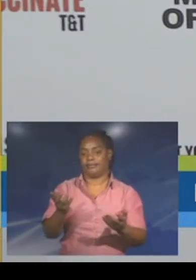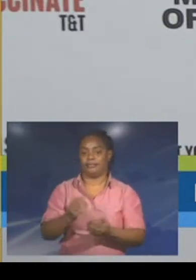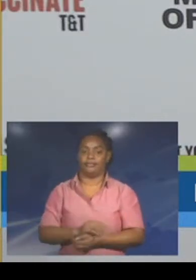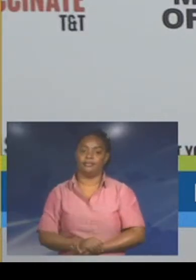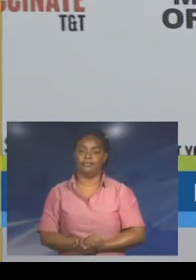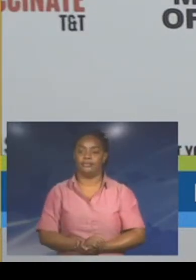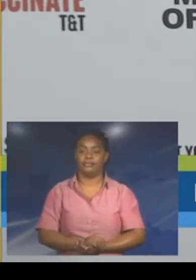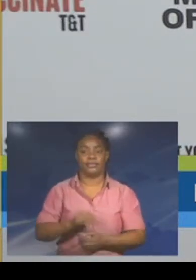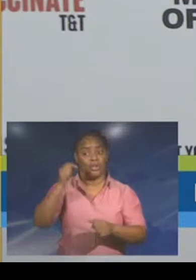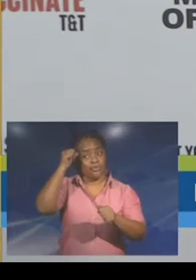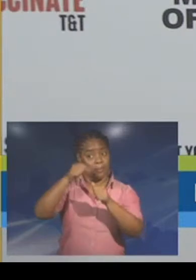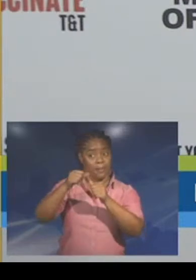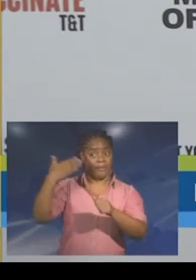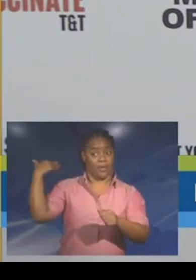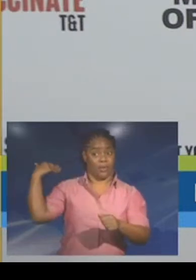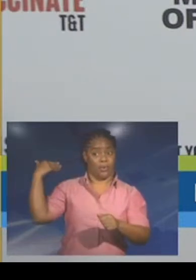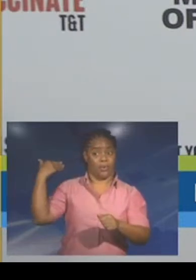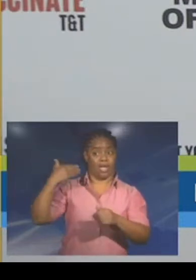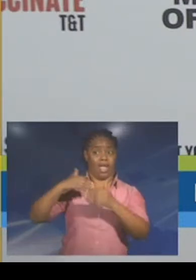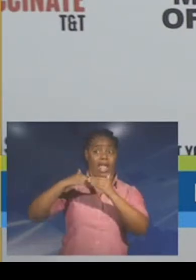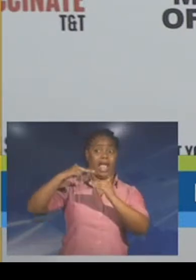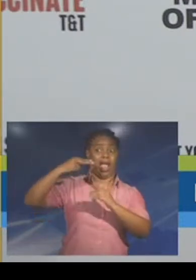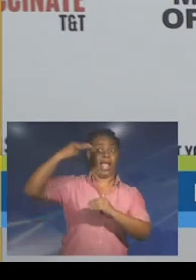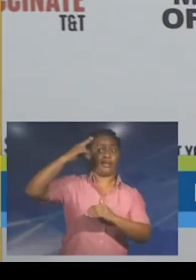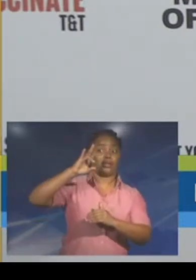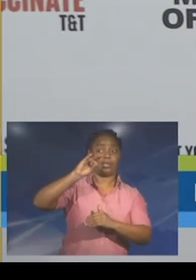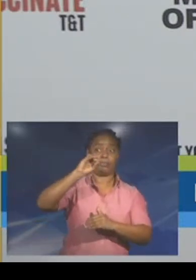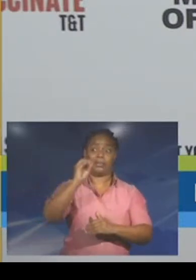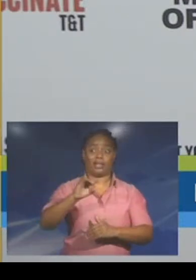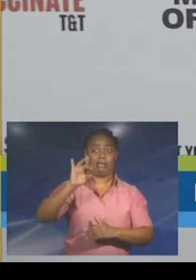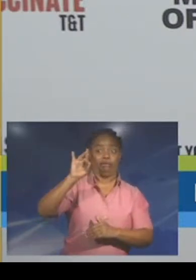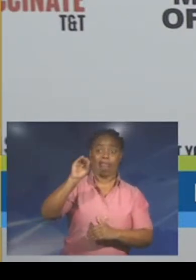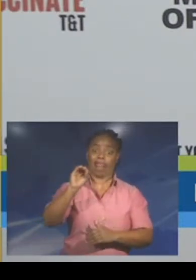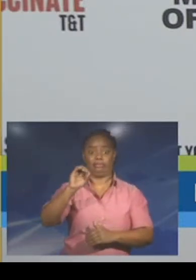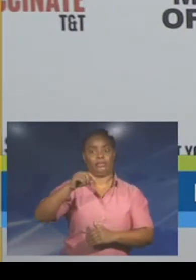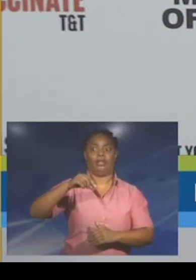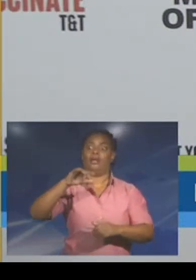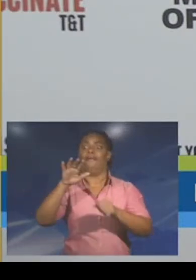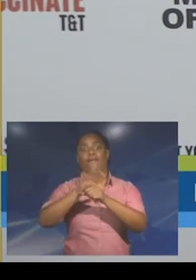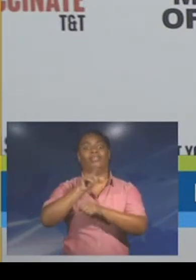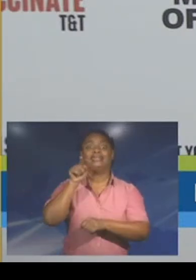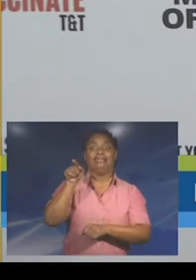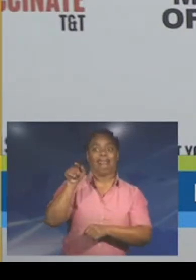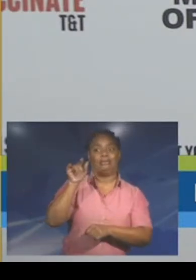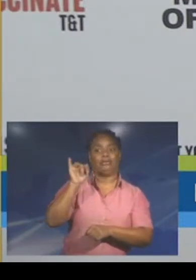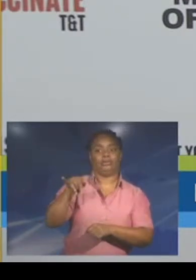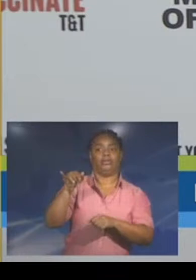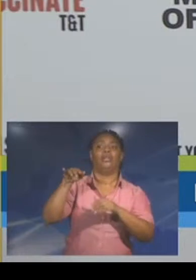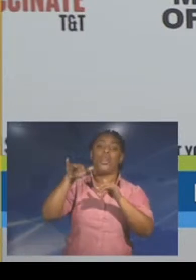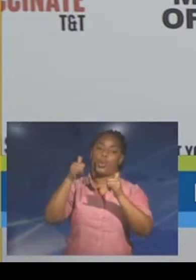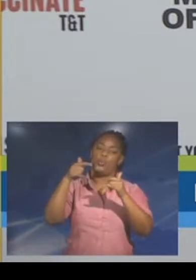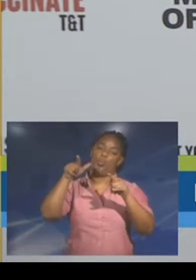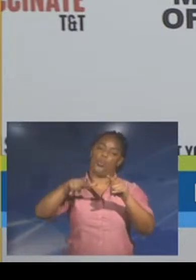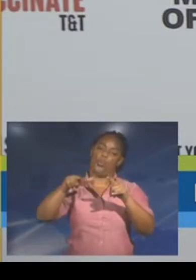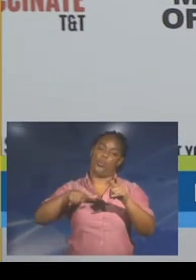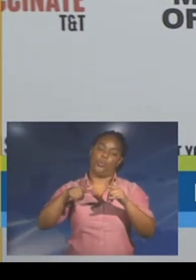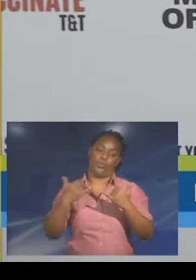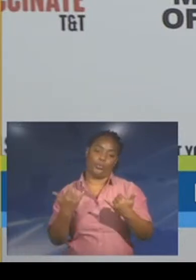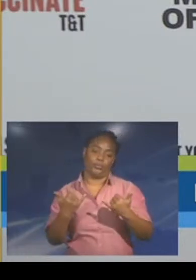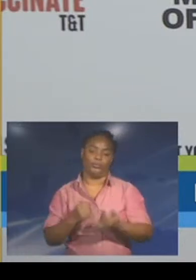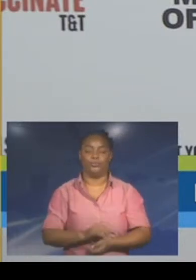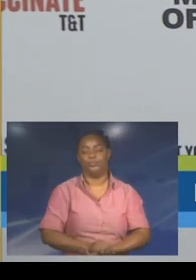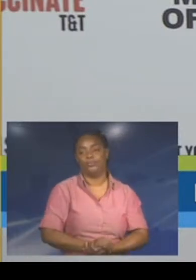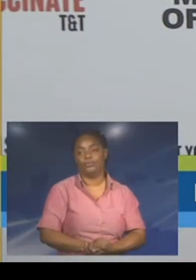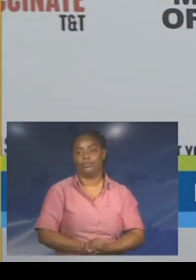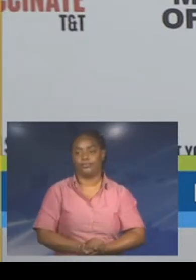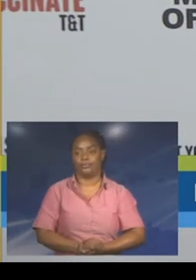80, 90%. So we feel that these trends are sustainable at this